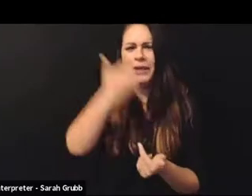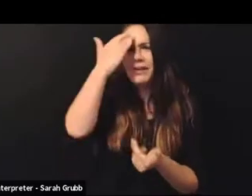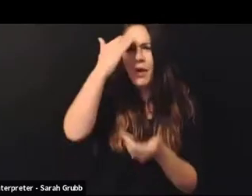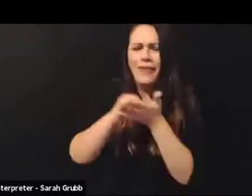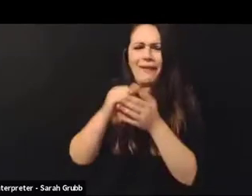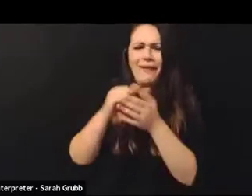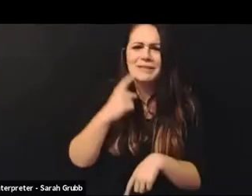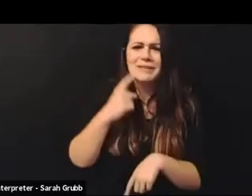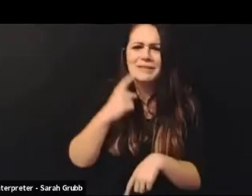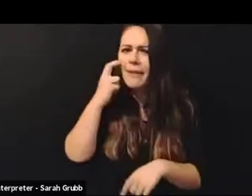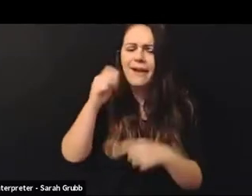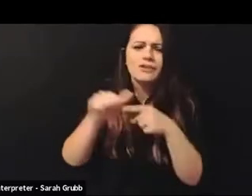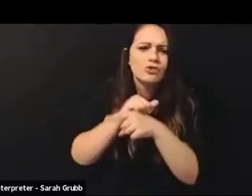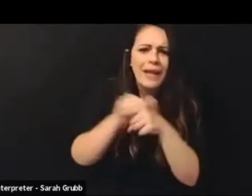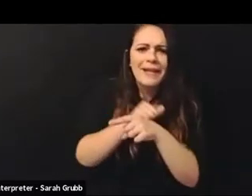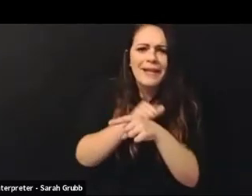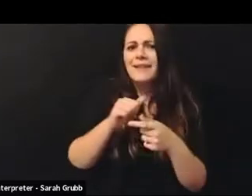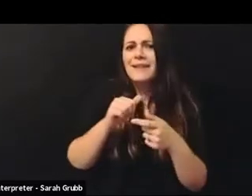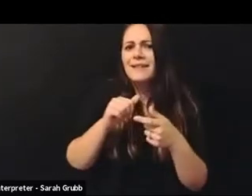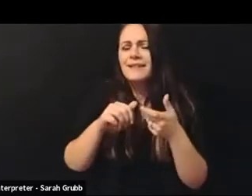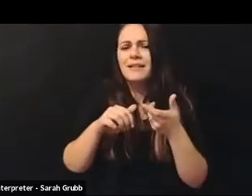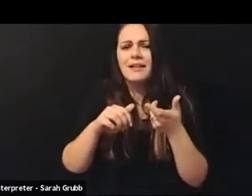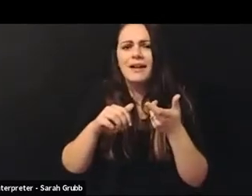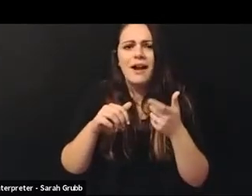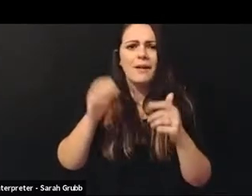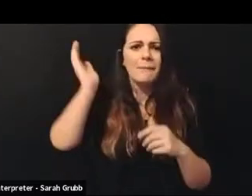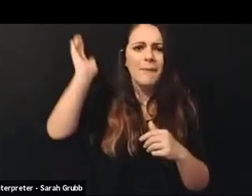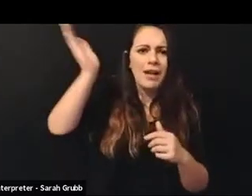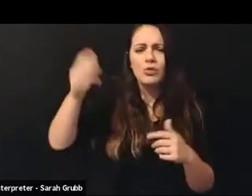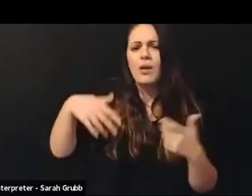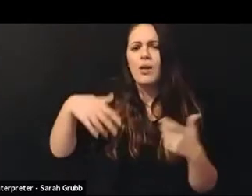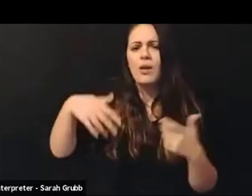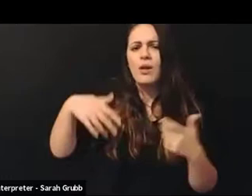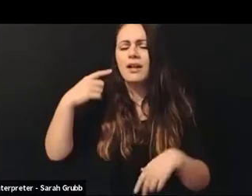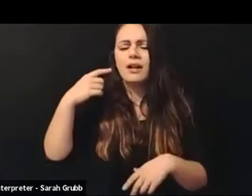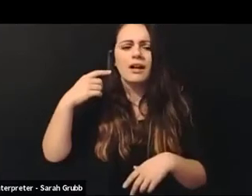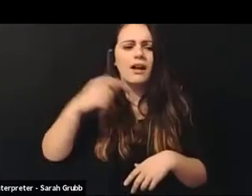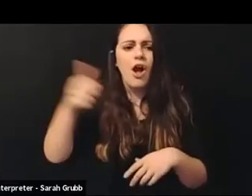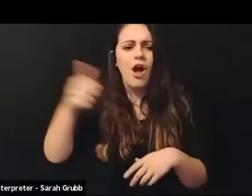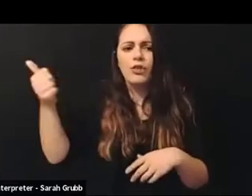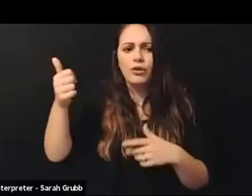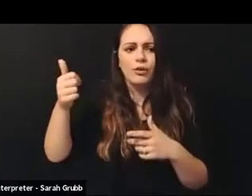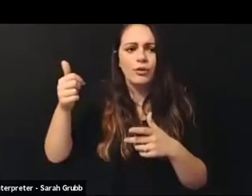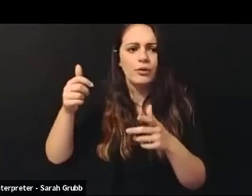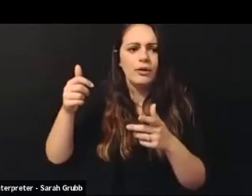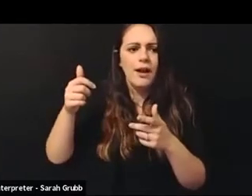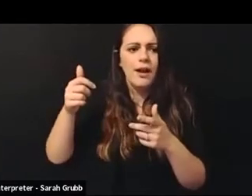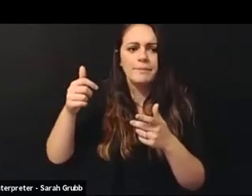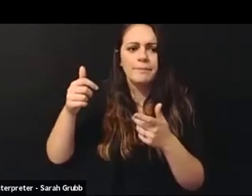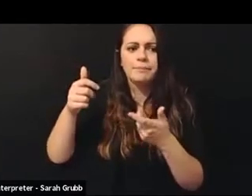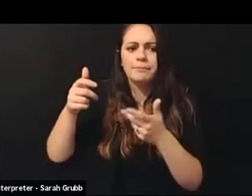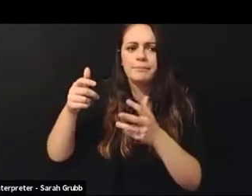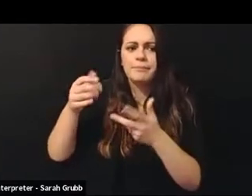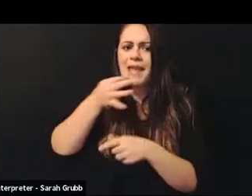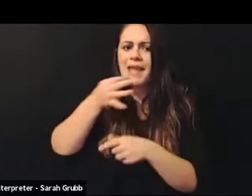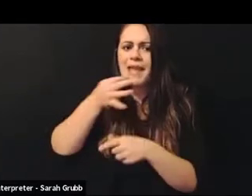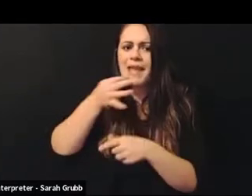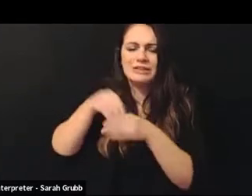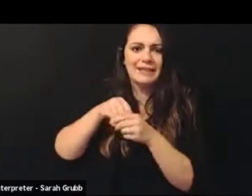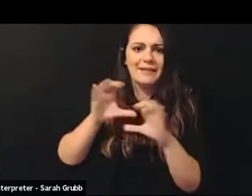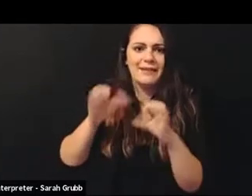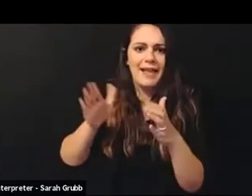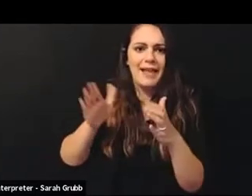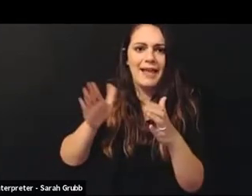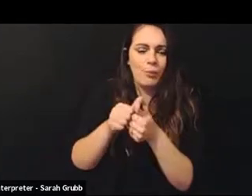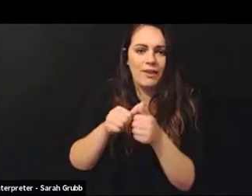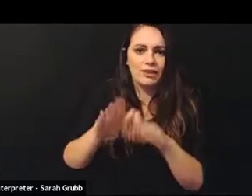other presenters, being in classrooms with kids. And then continually building, we want the child to be gaining independence,